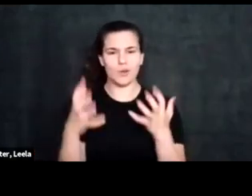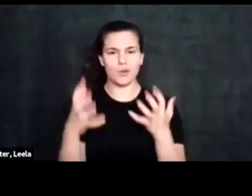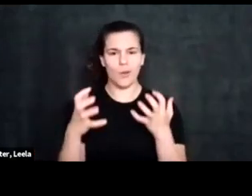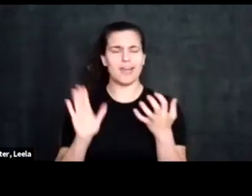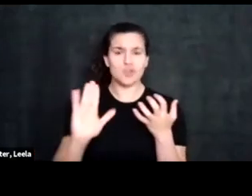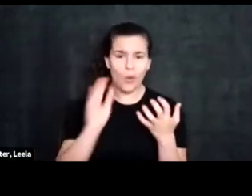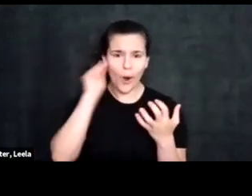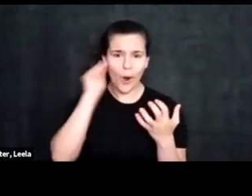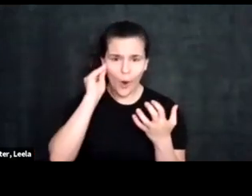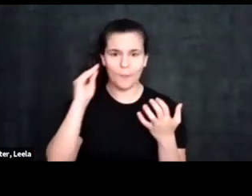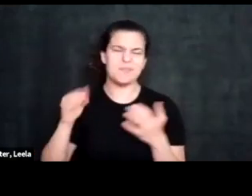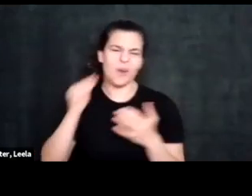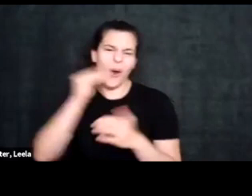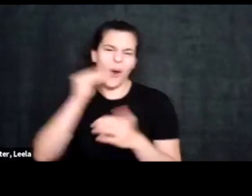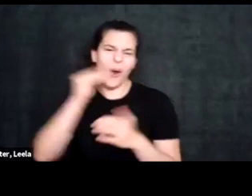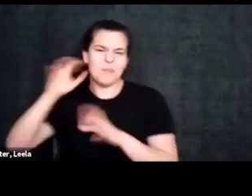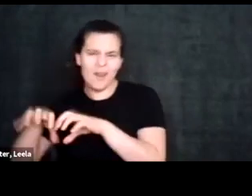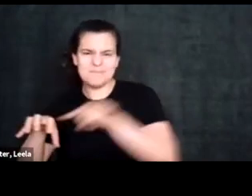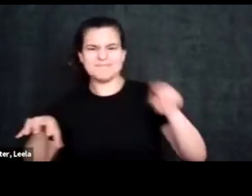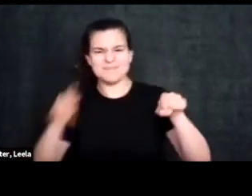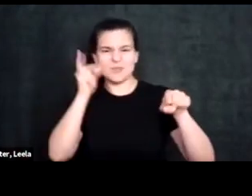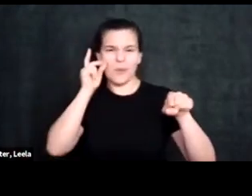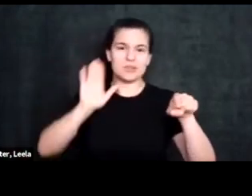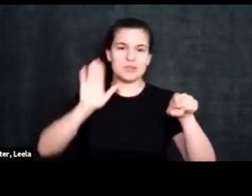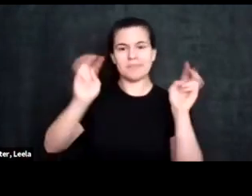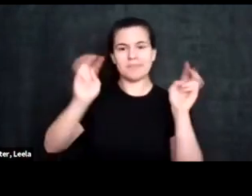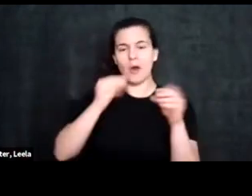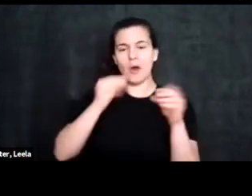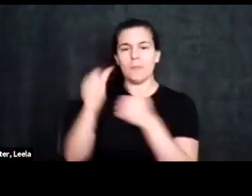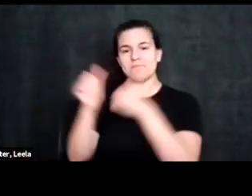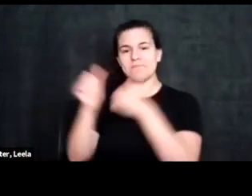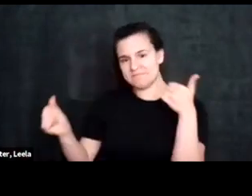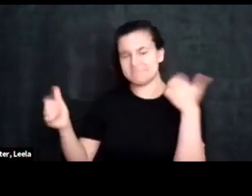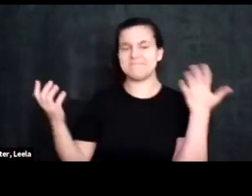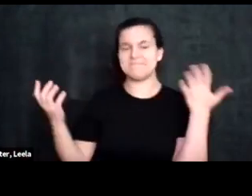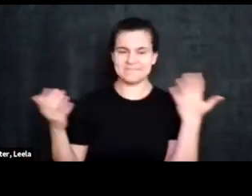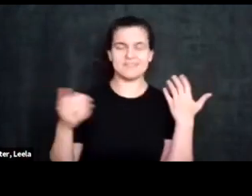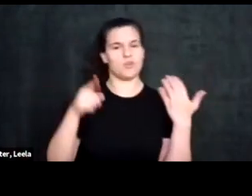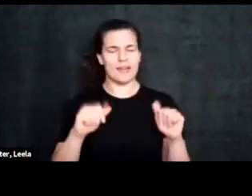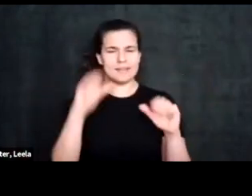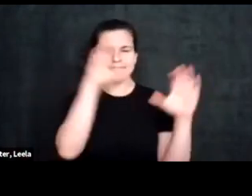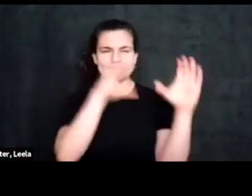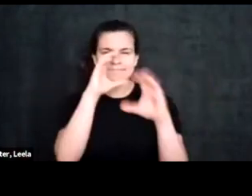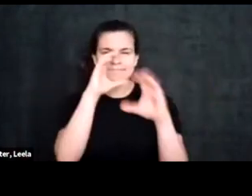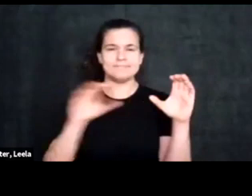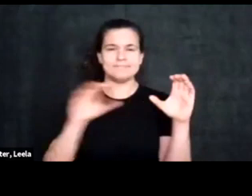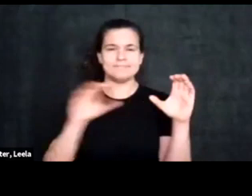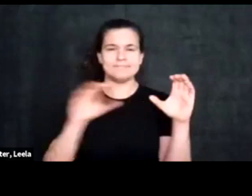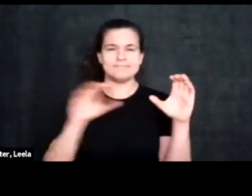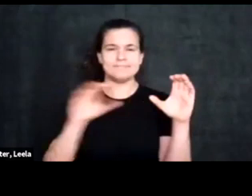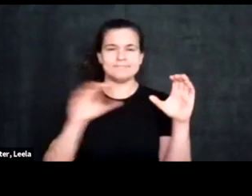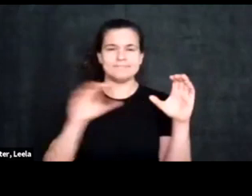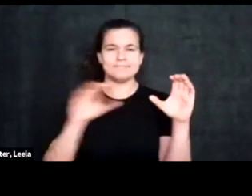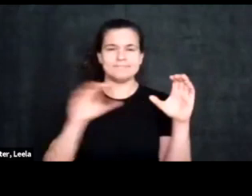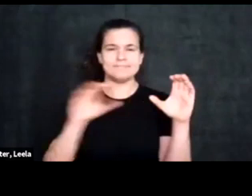home. So you can decorate it, and you can now even begin to look for different things on websites of ways you can